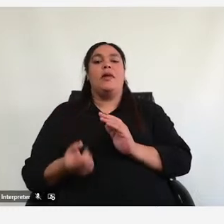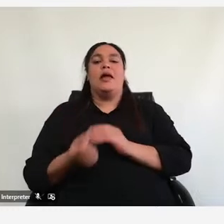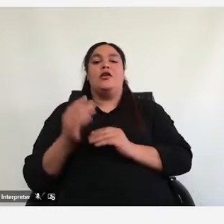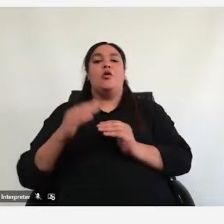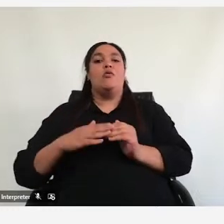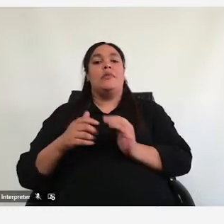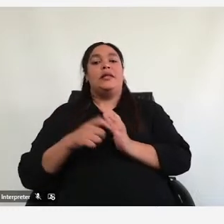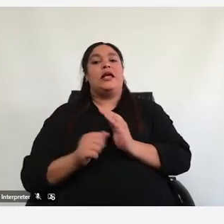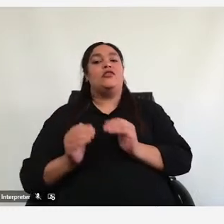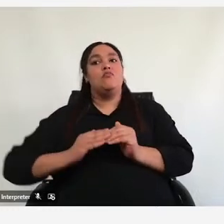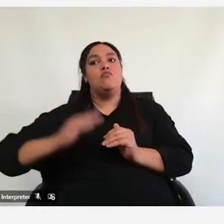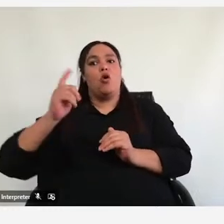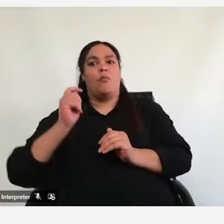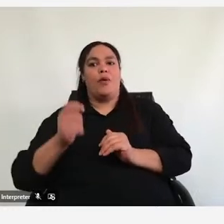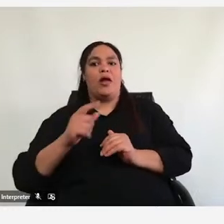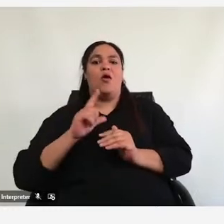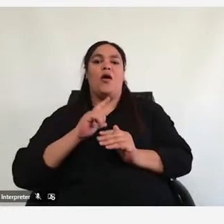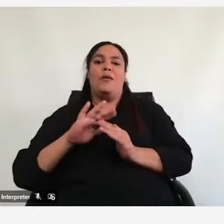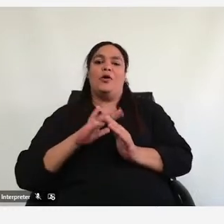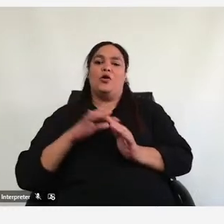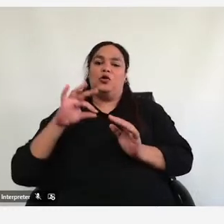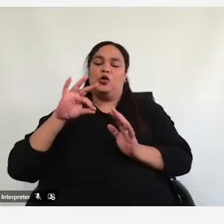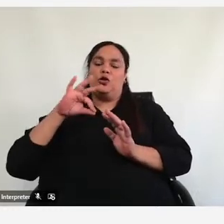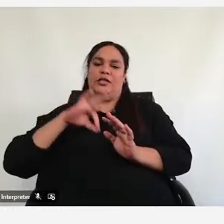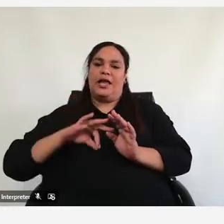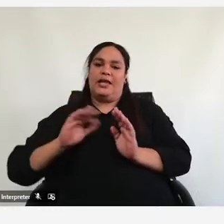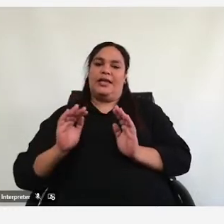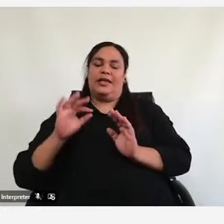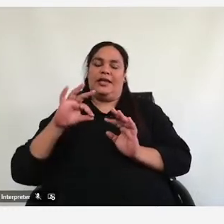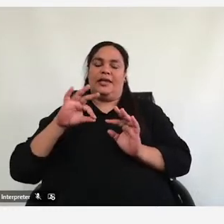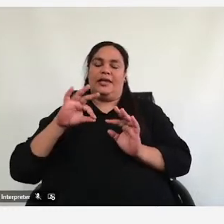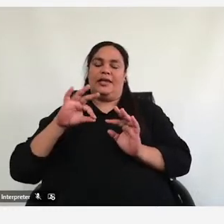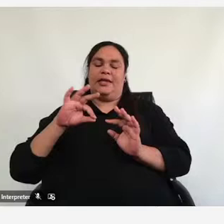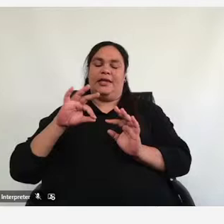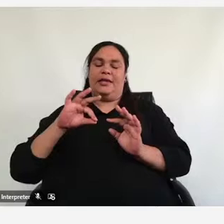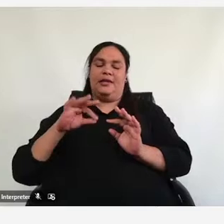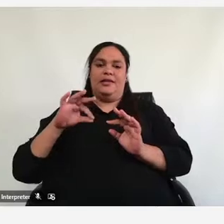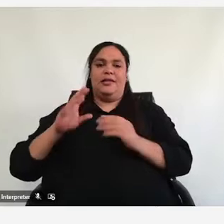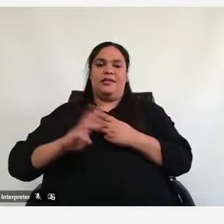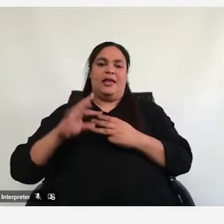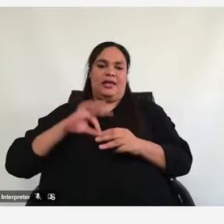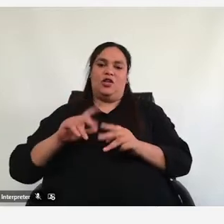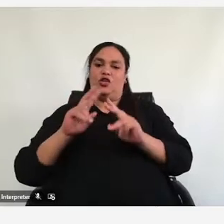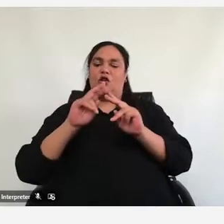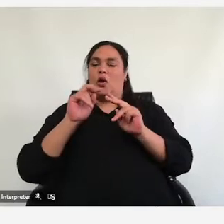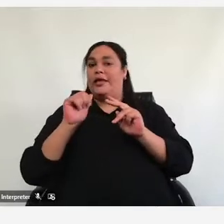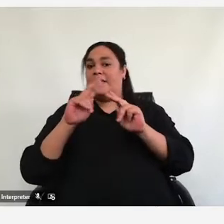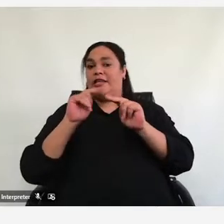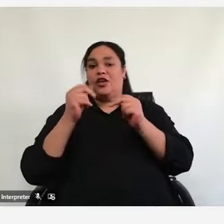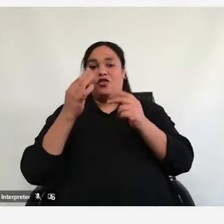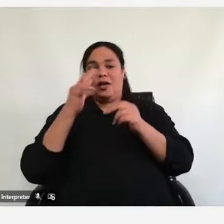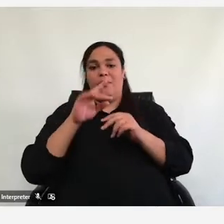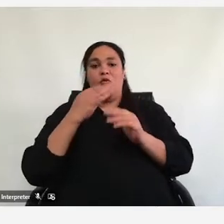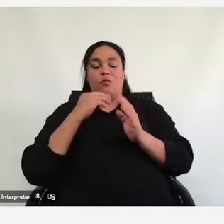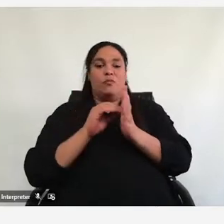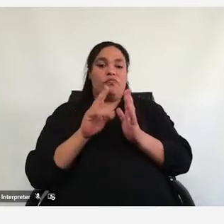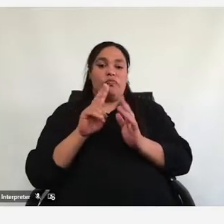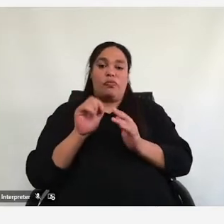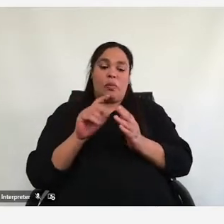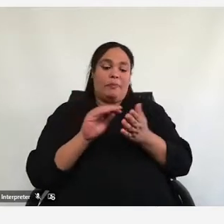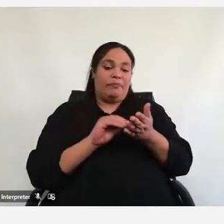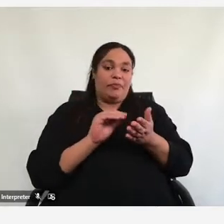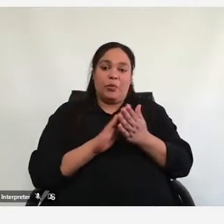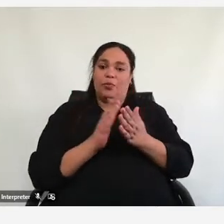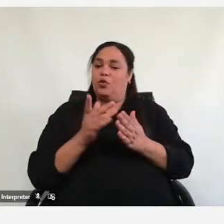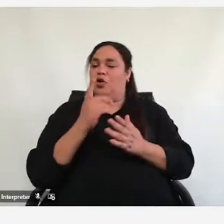more taxes because your salary increase rather than less. So the ANC national government that put the VAT into the books, they're not